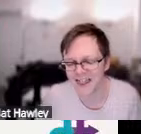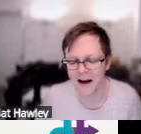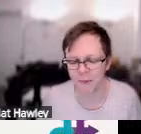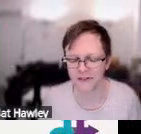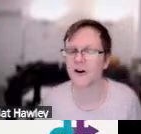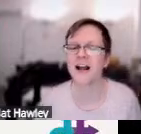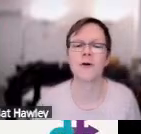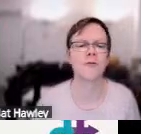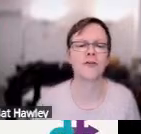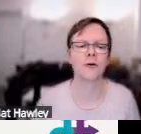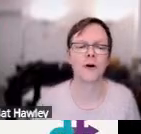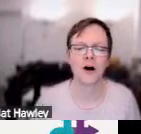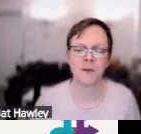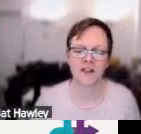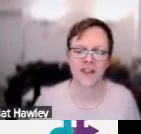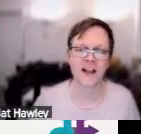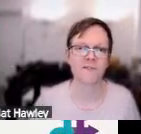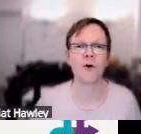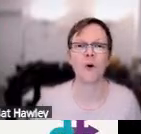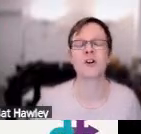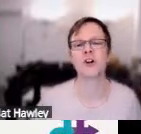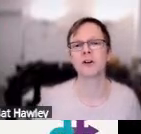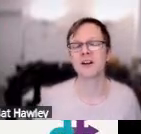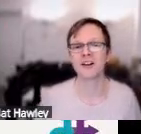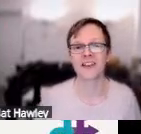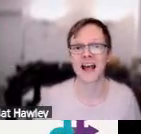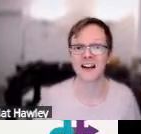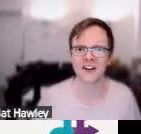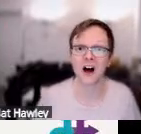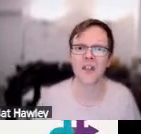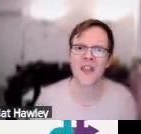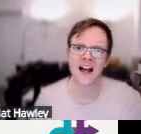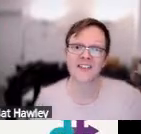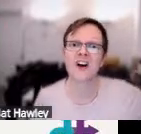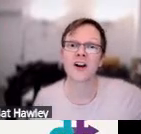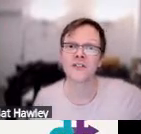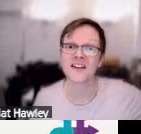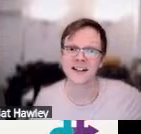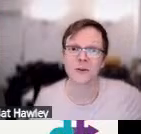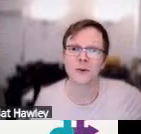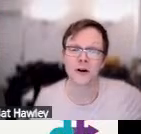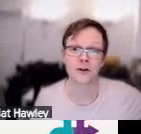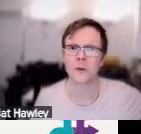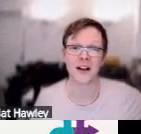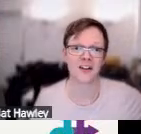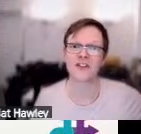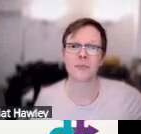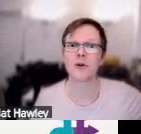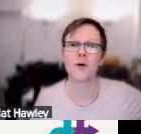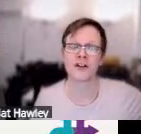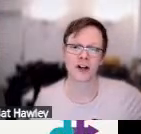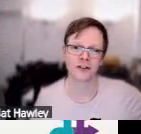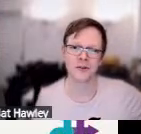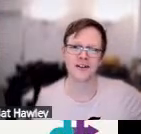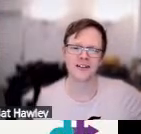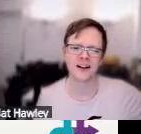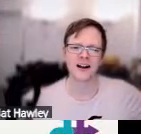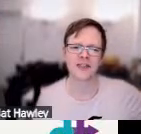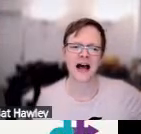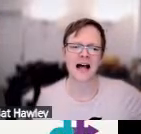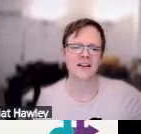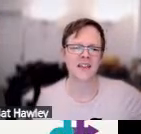like that wasn't very helpful, but they thought just because they had done their side of the deal, doing some sort of